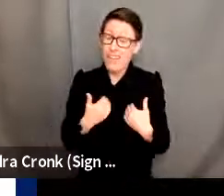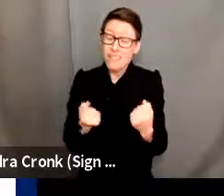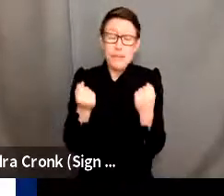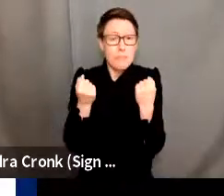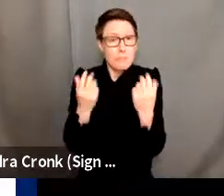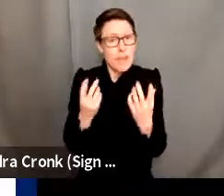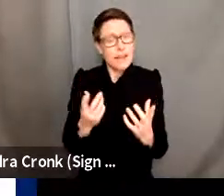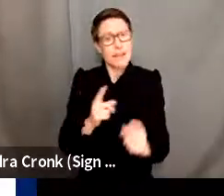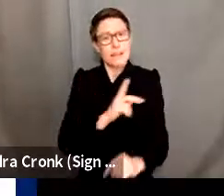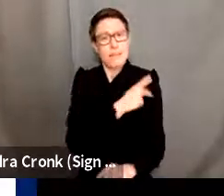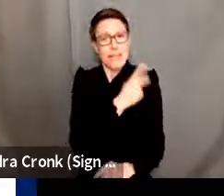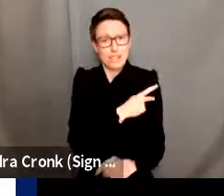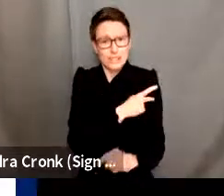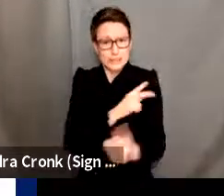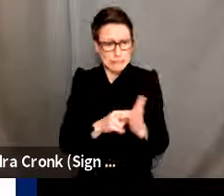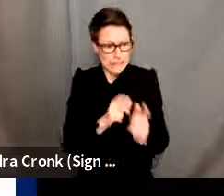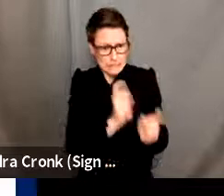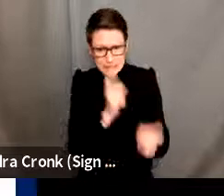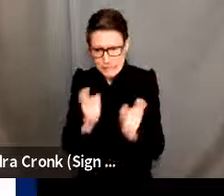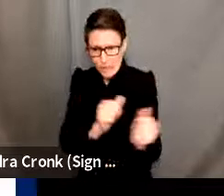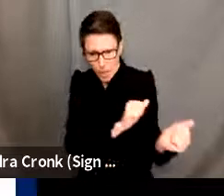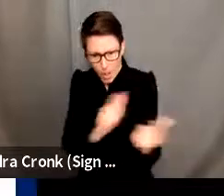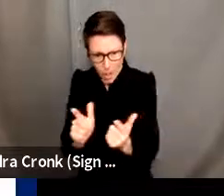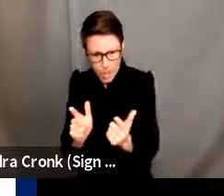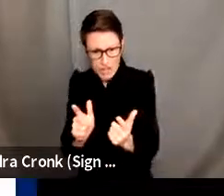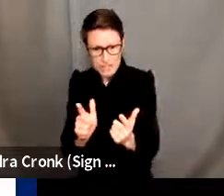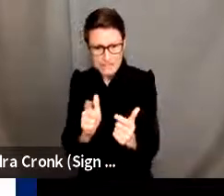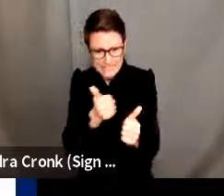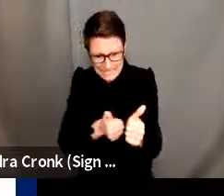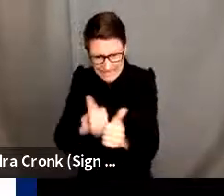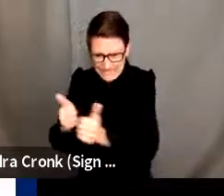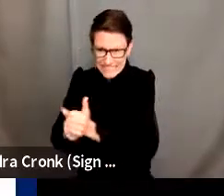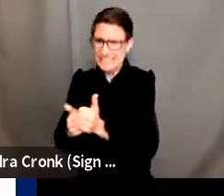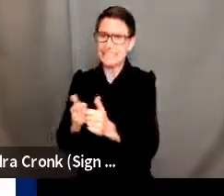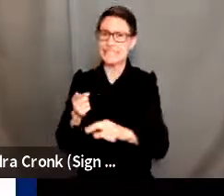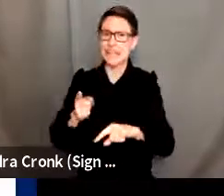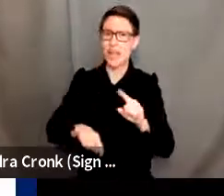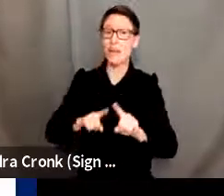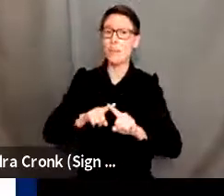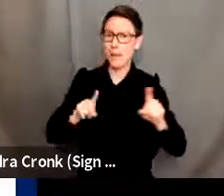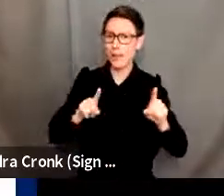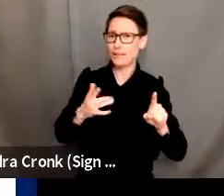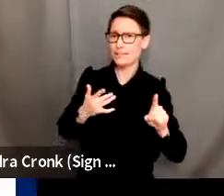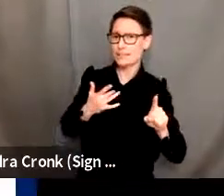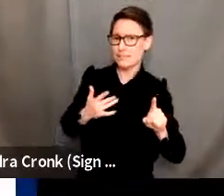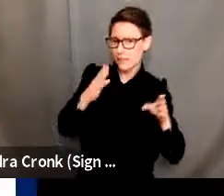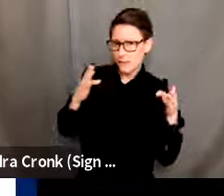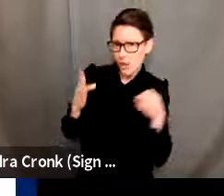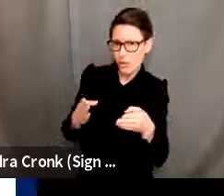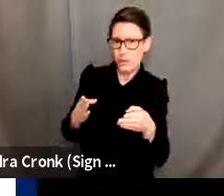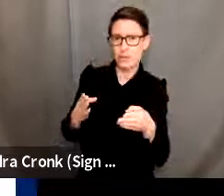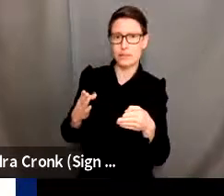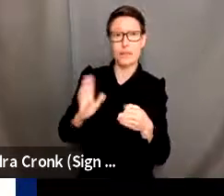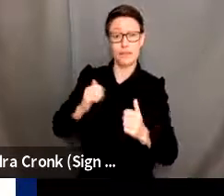every hospice patient. However, we are focusing on our veterans